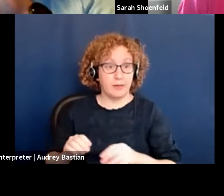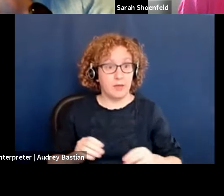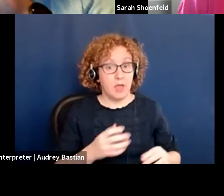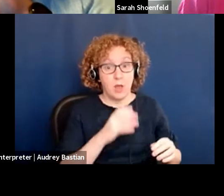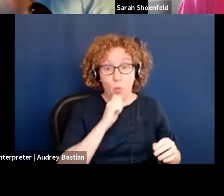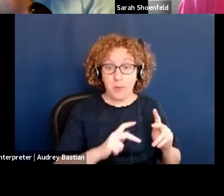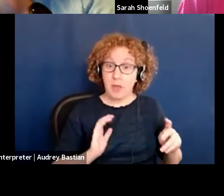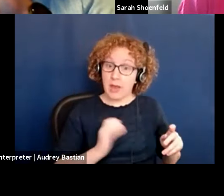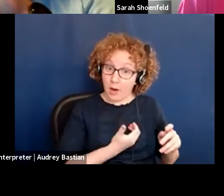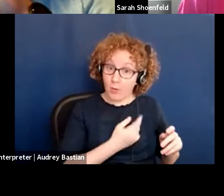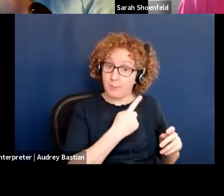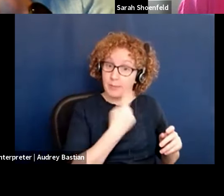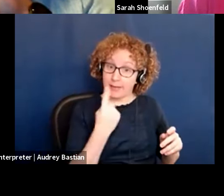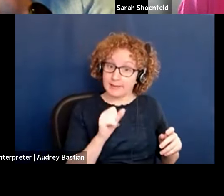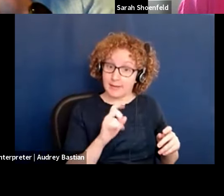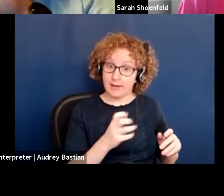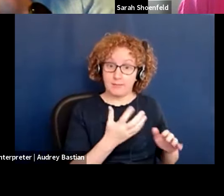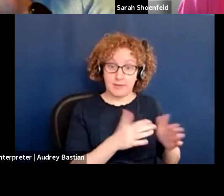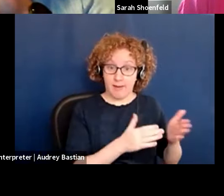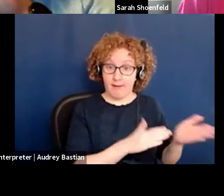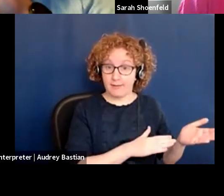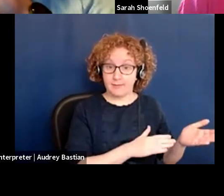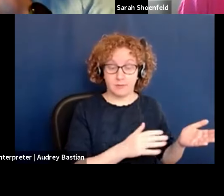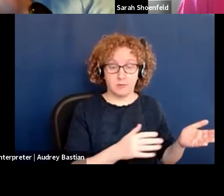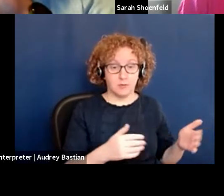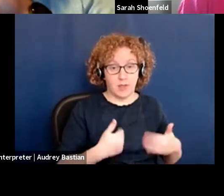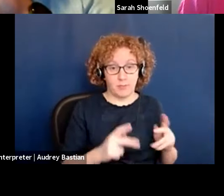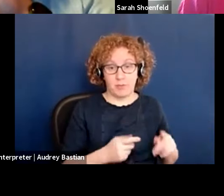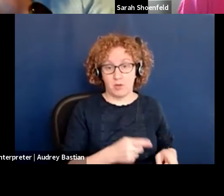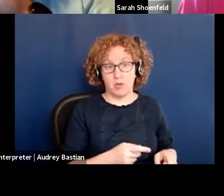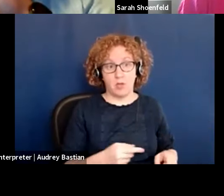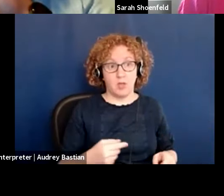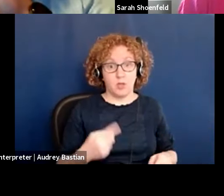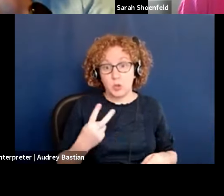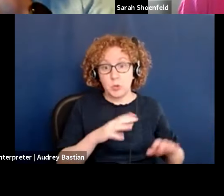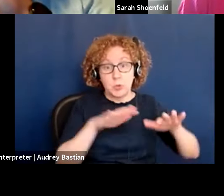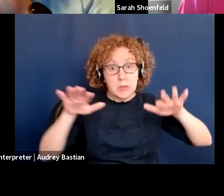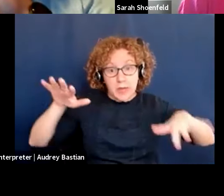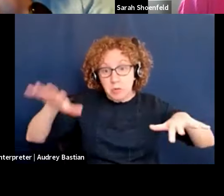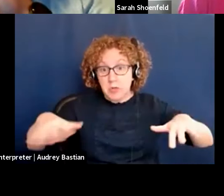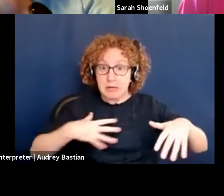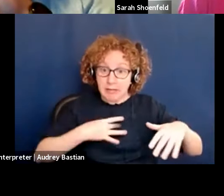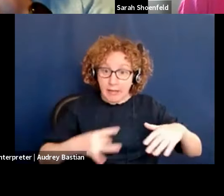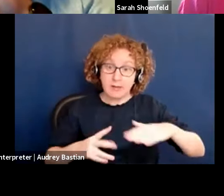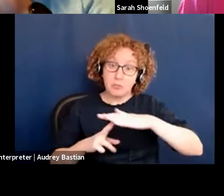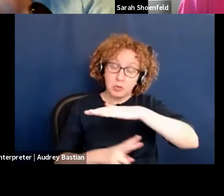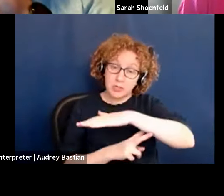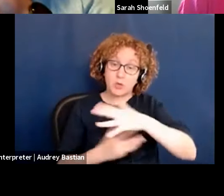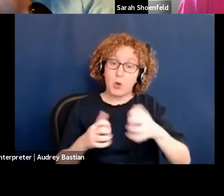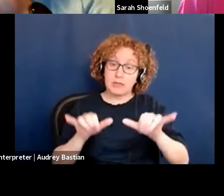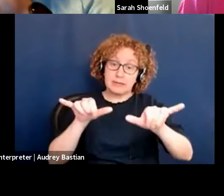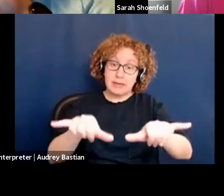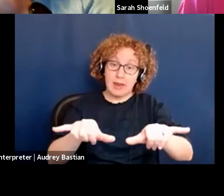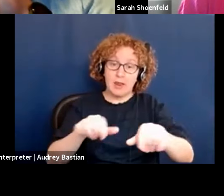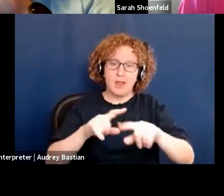died. So here we have two neighborhoods that liked the bridge, wanted it to stay, but